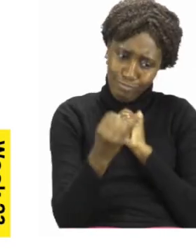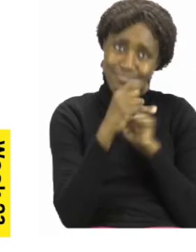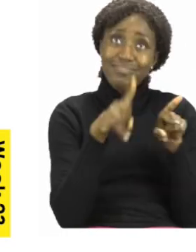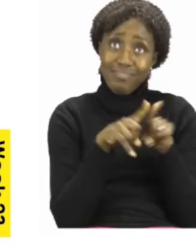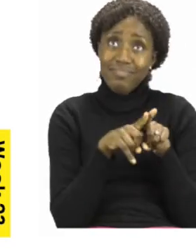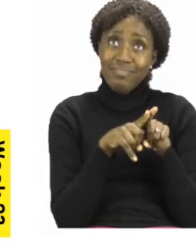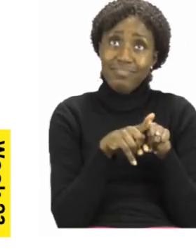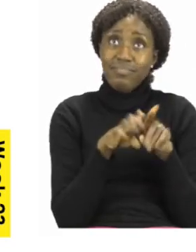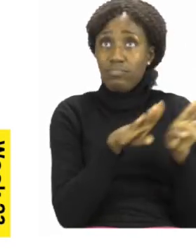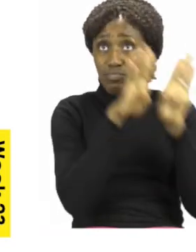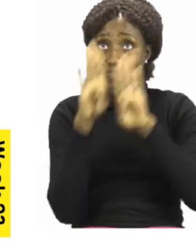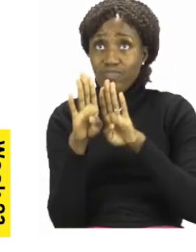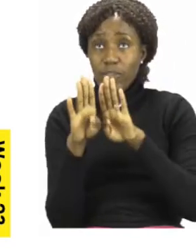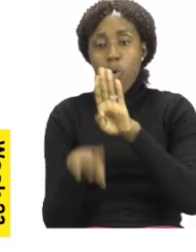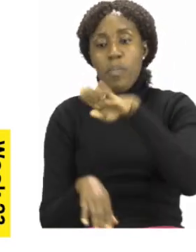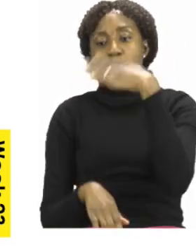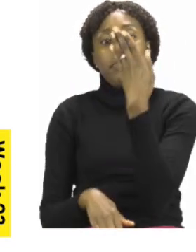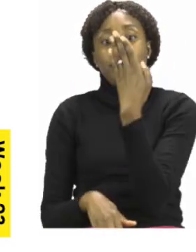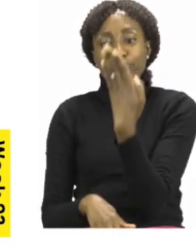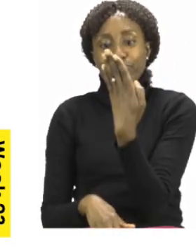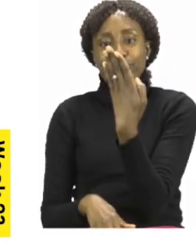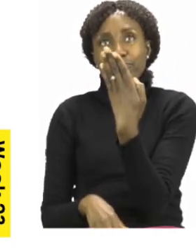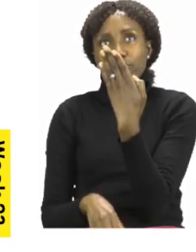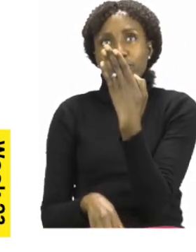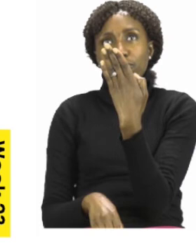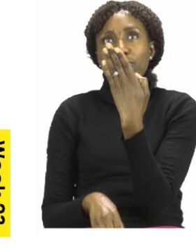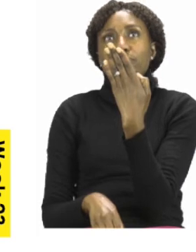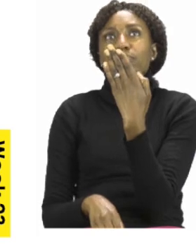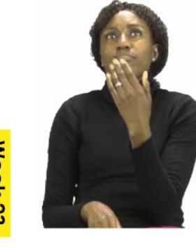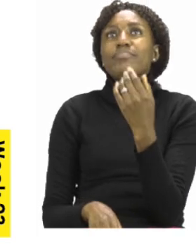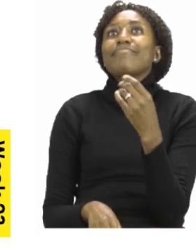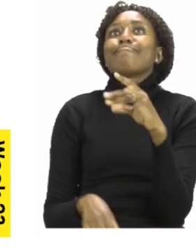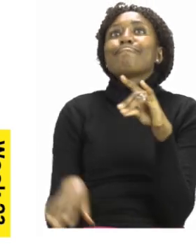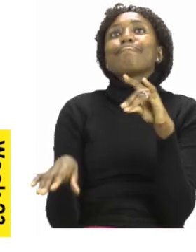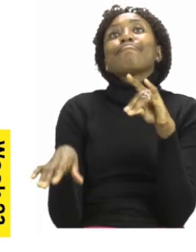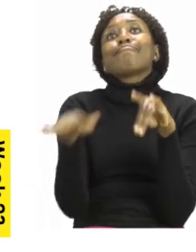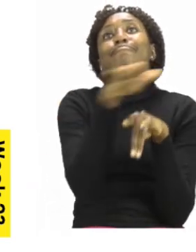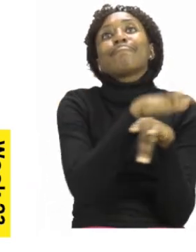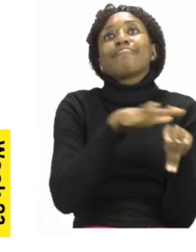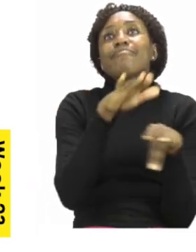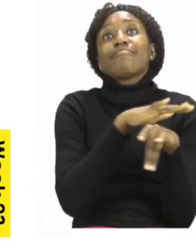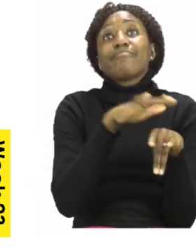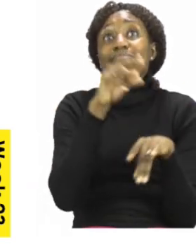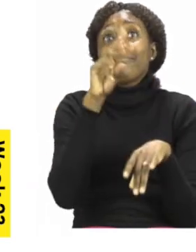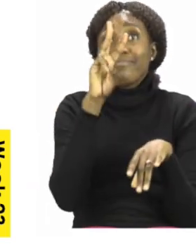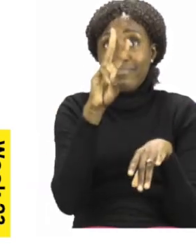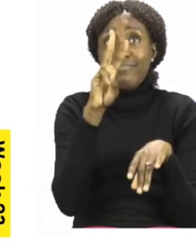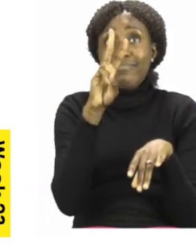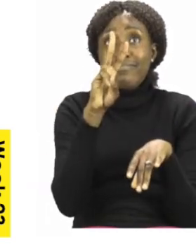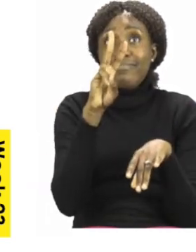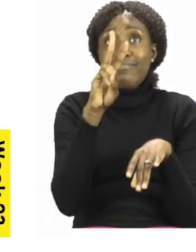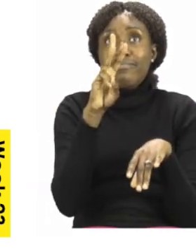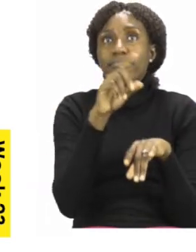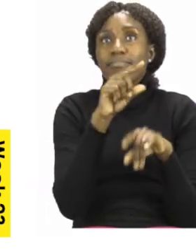On the other side, we have 3 different animals. And we also have some